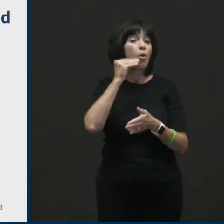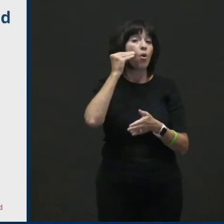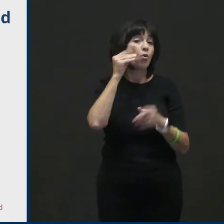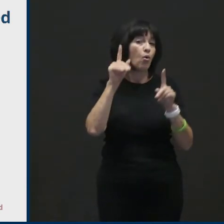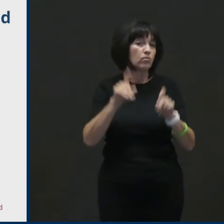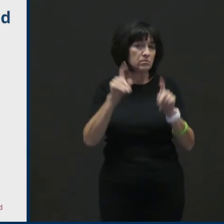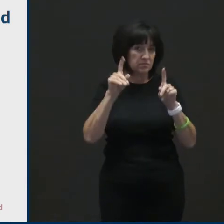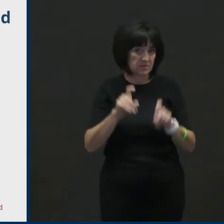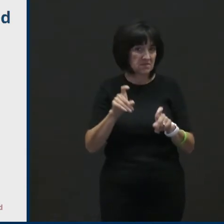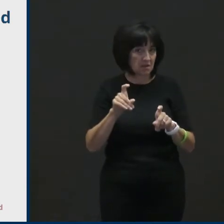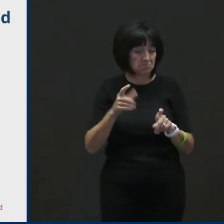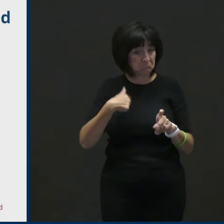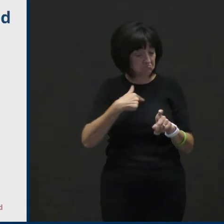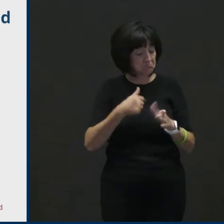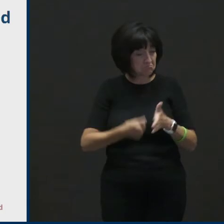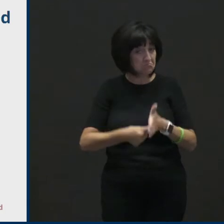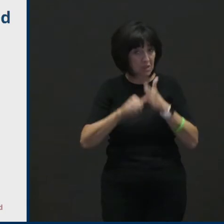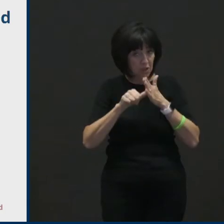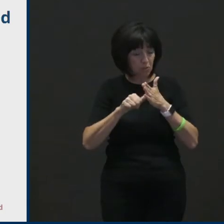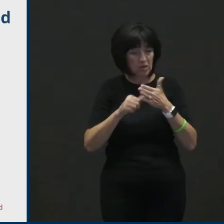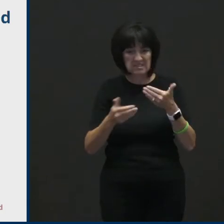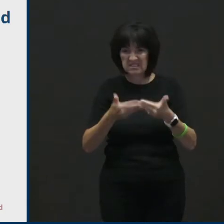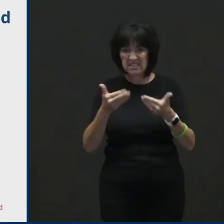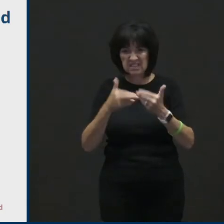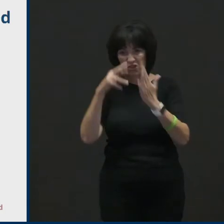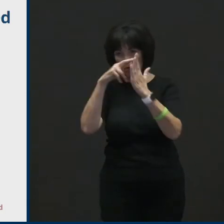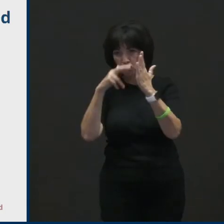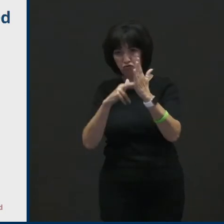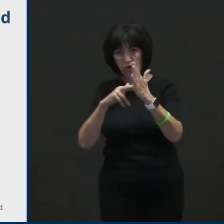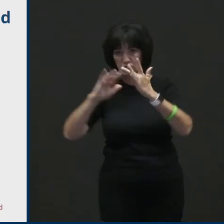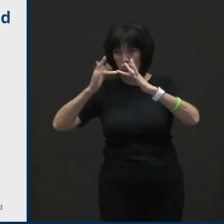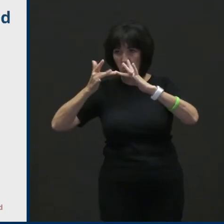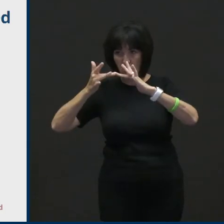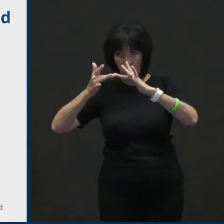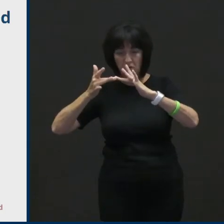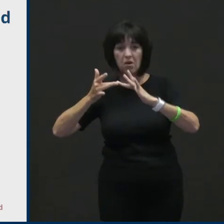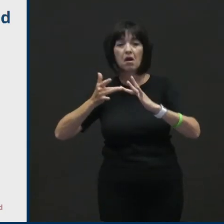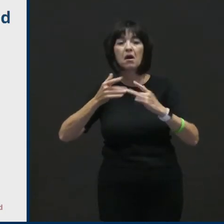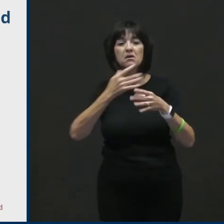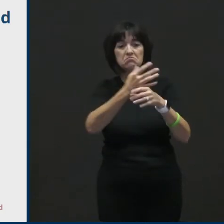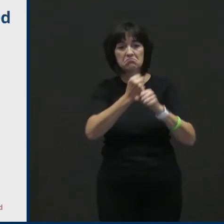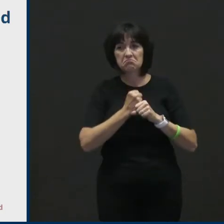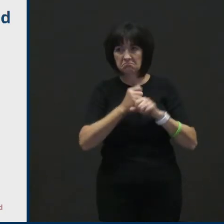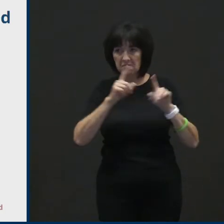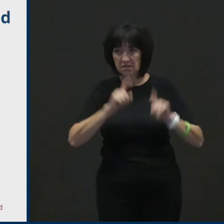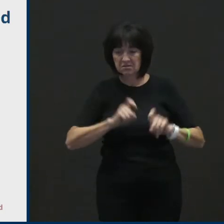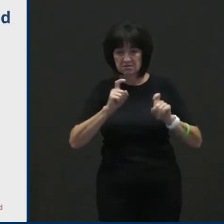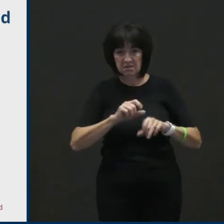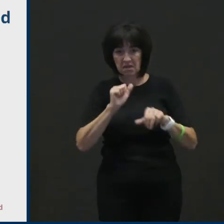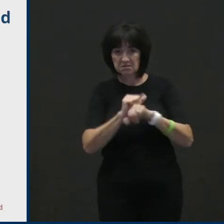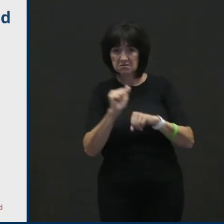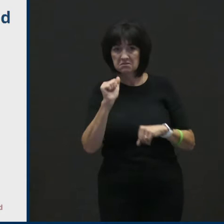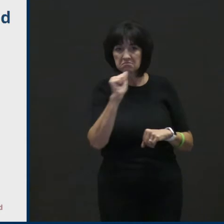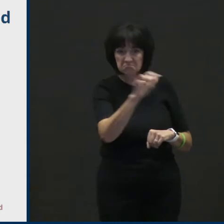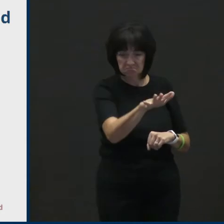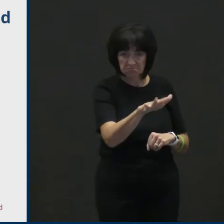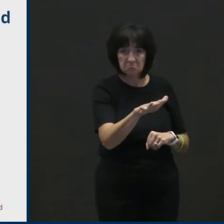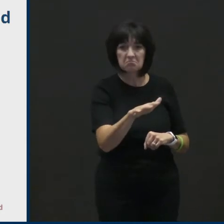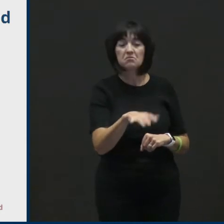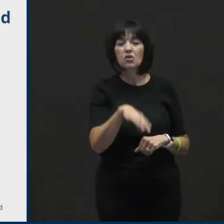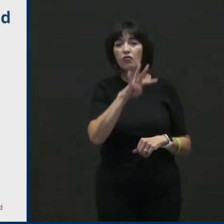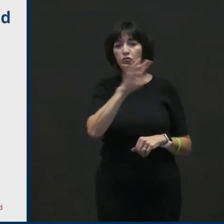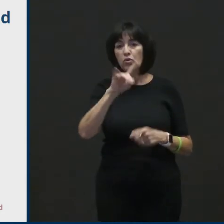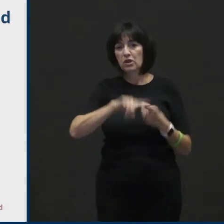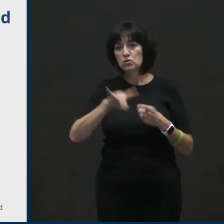It's ease of use to register to get the kit, to get the test taken care of, and then send it back in about a 48 to 72-hour turnaround time